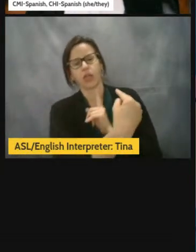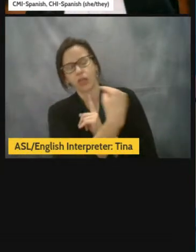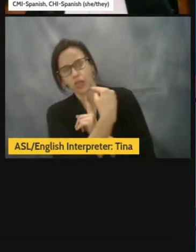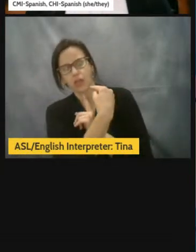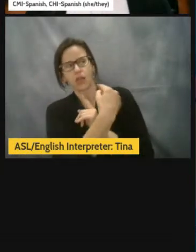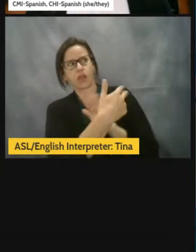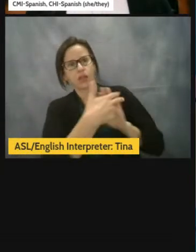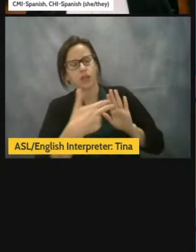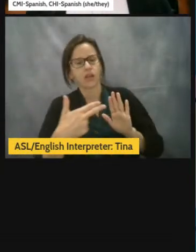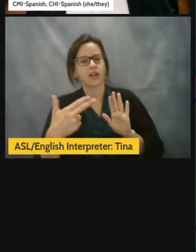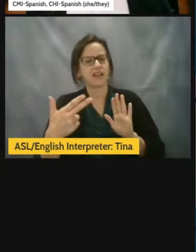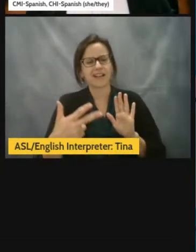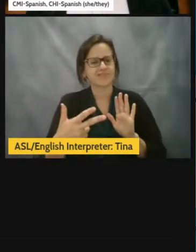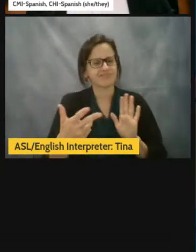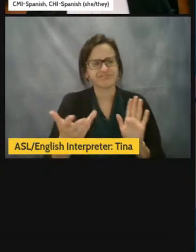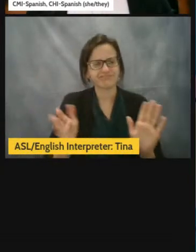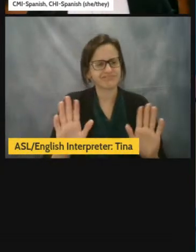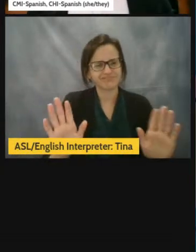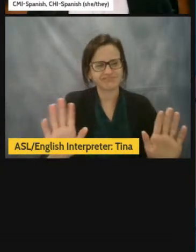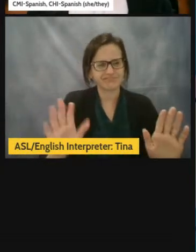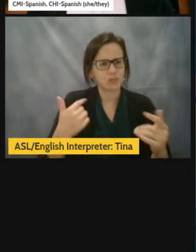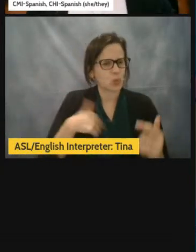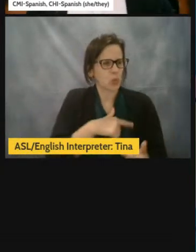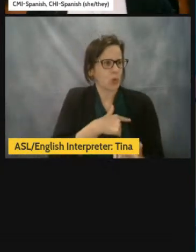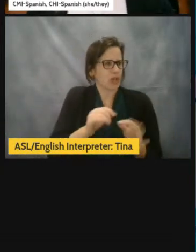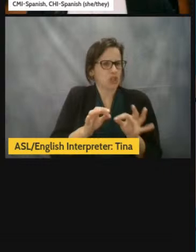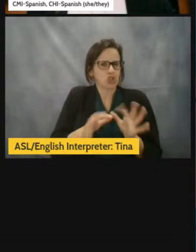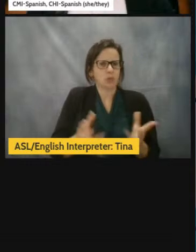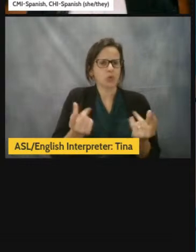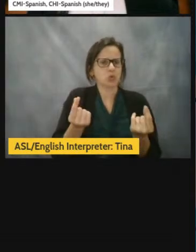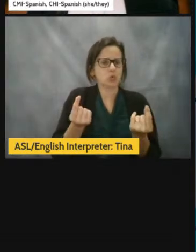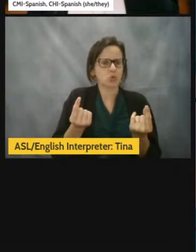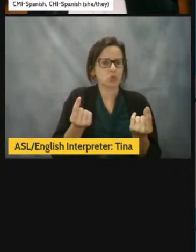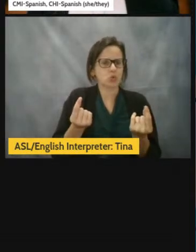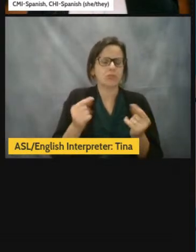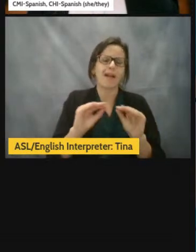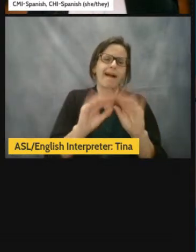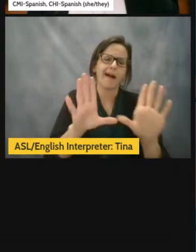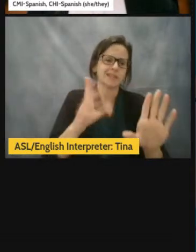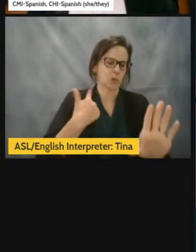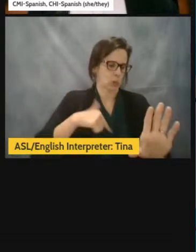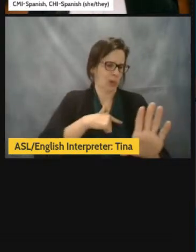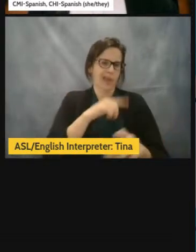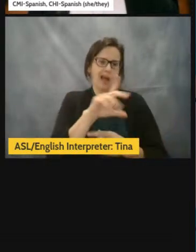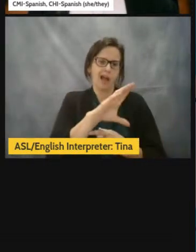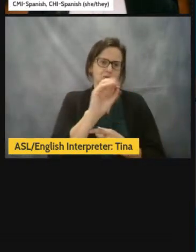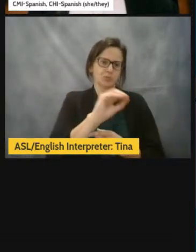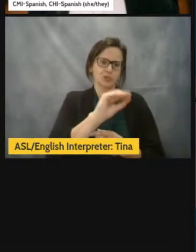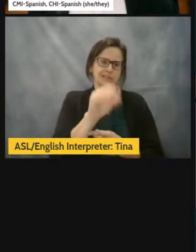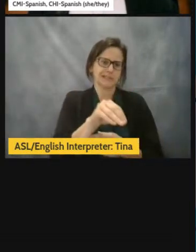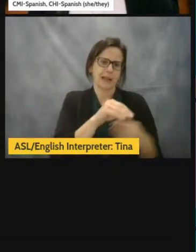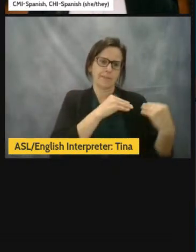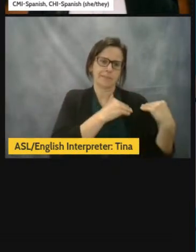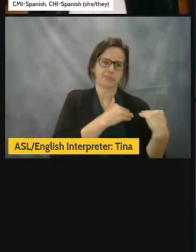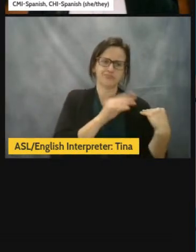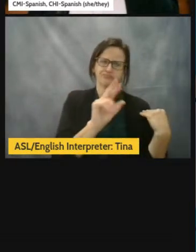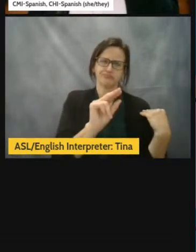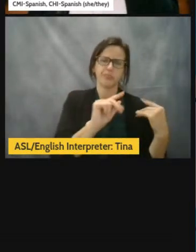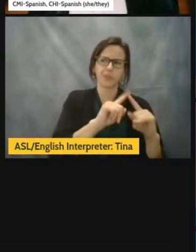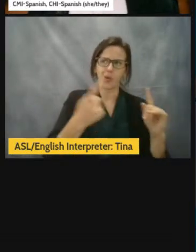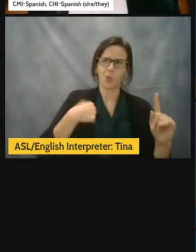So what can we do about this? All right, obviously it's not all on us, but we do have to realize that we have an impact,